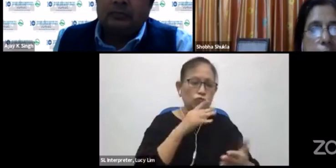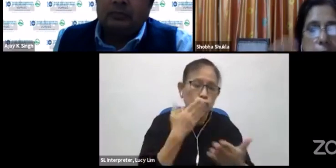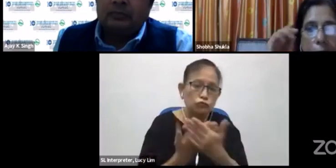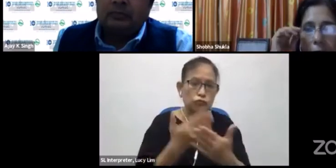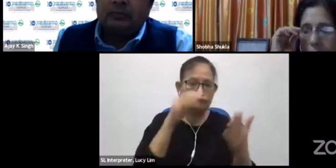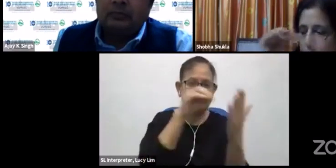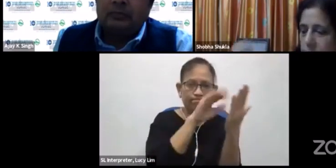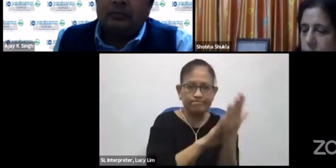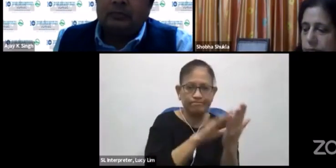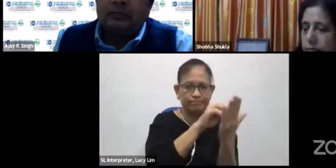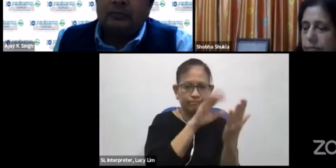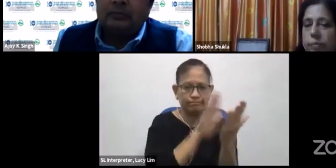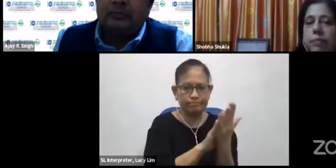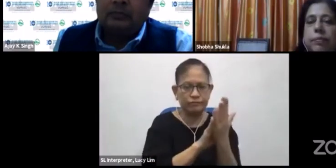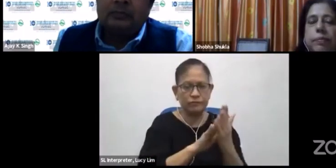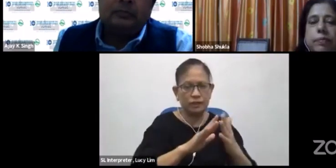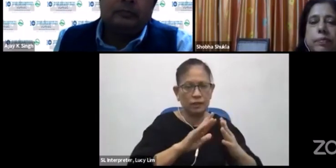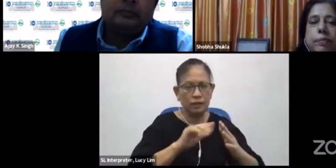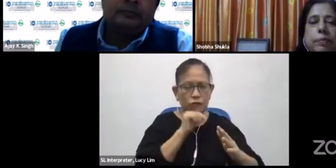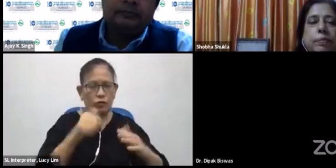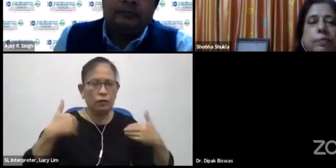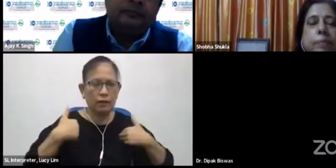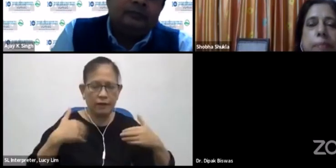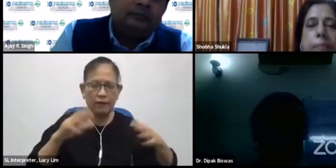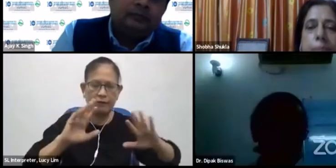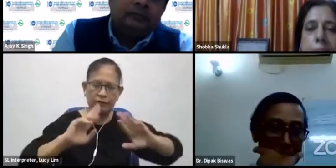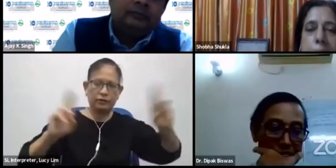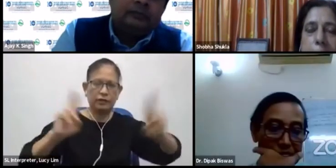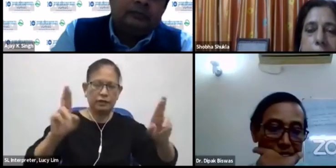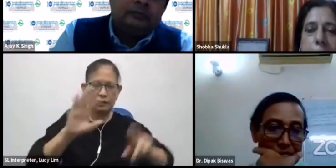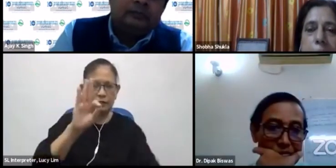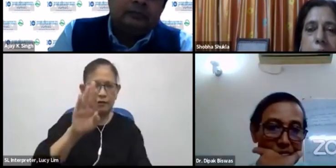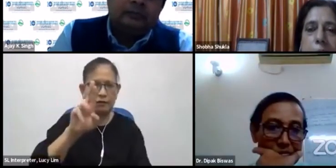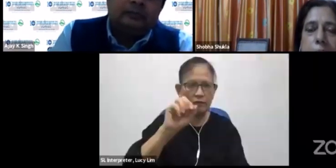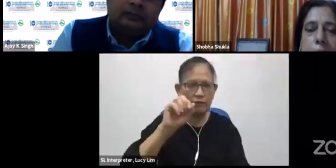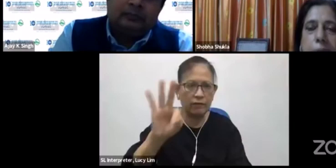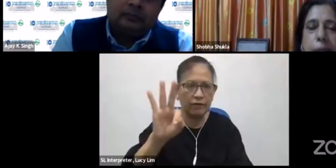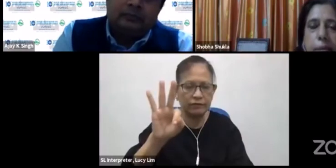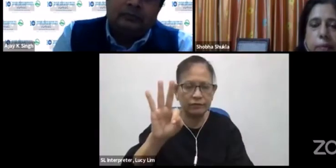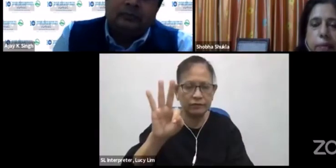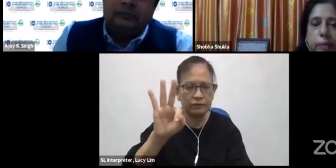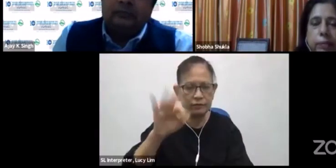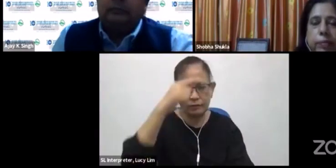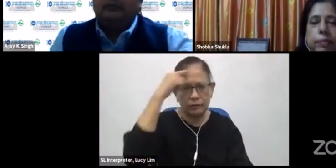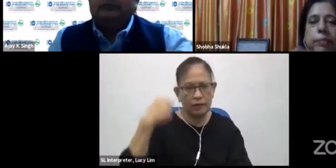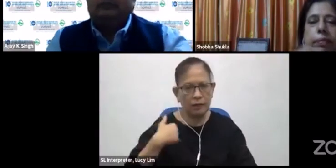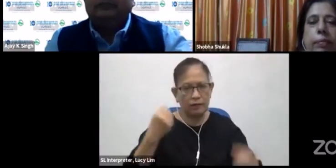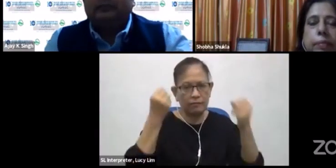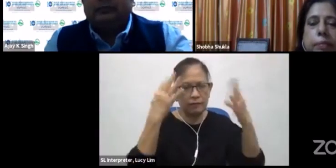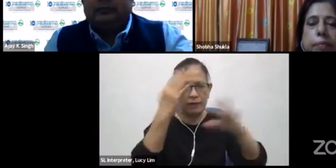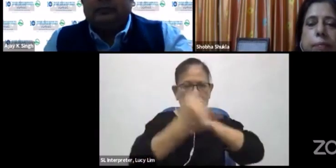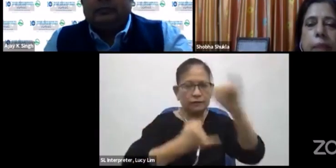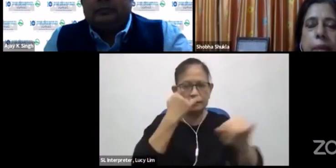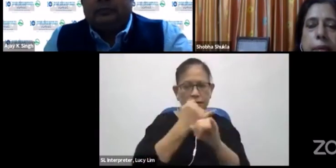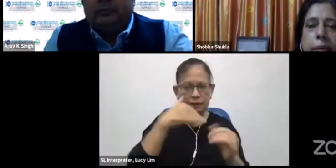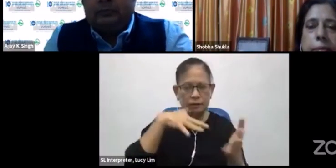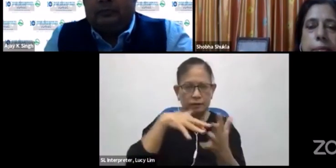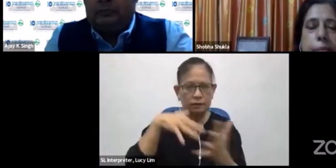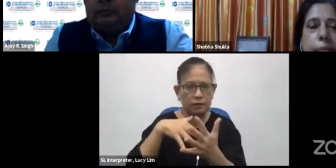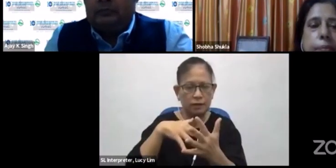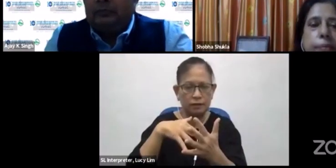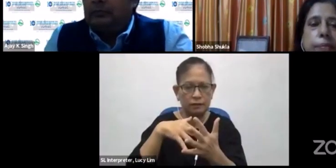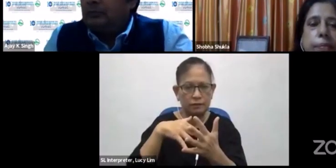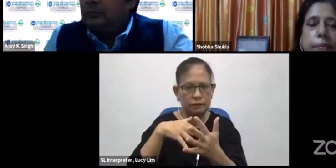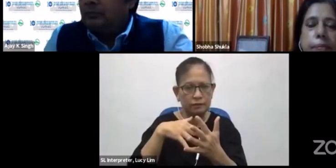do not have ready reference to just speak about it, but there are many international studies and even one study in India which